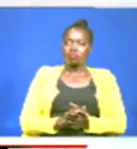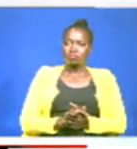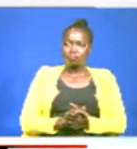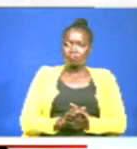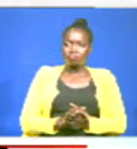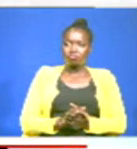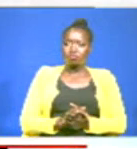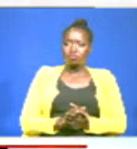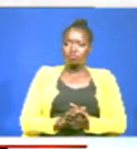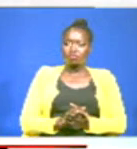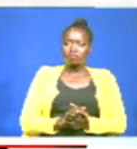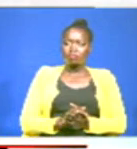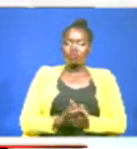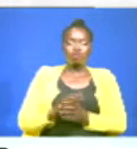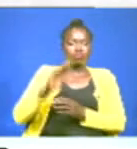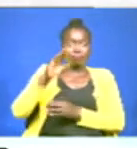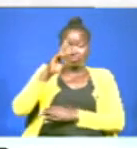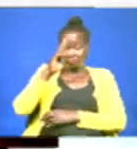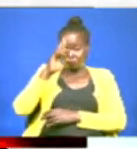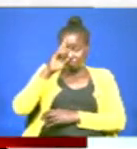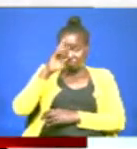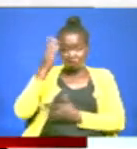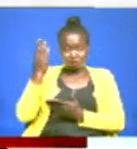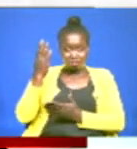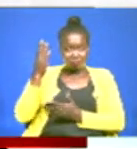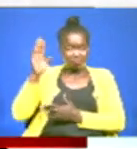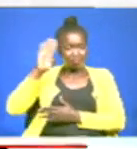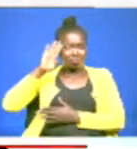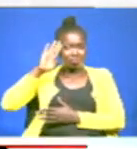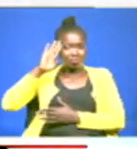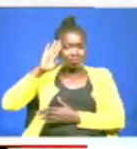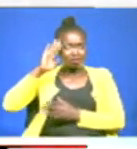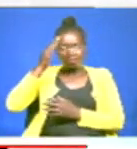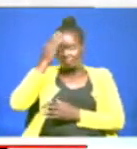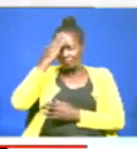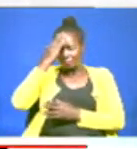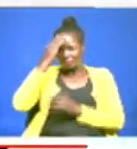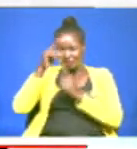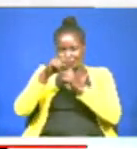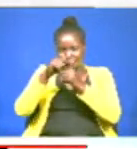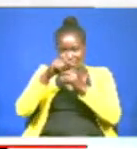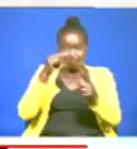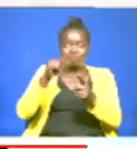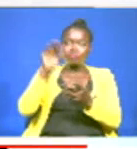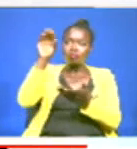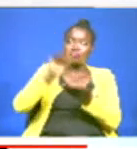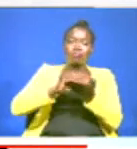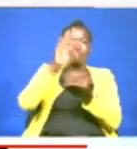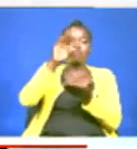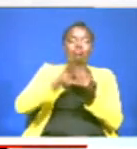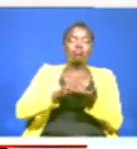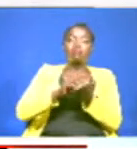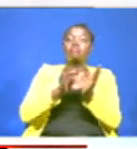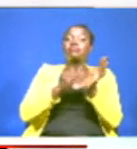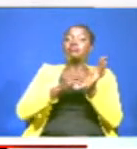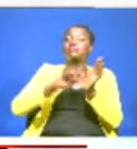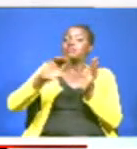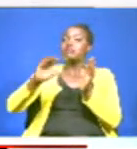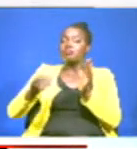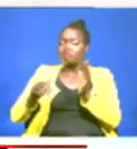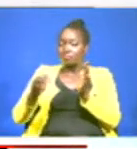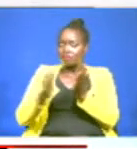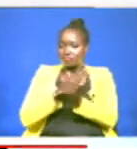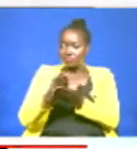A night guard was Monday killed at a supermarket in Tala Market, Machakos County. Confirming the incident,